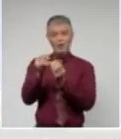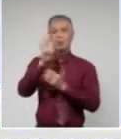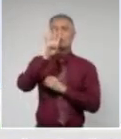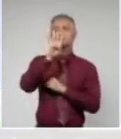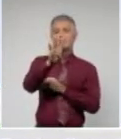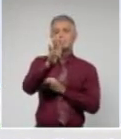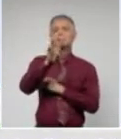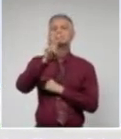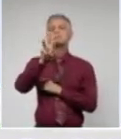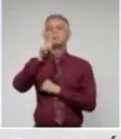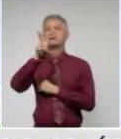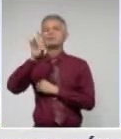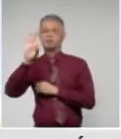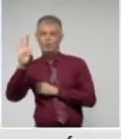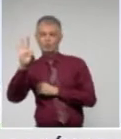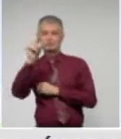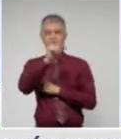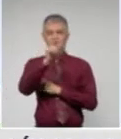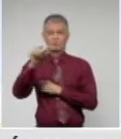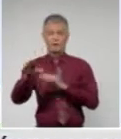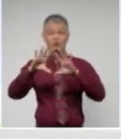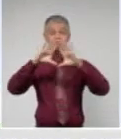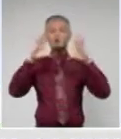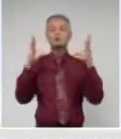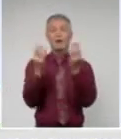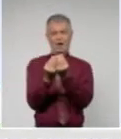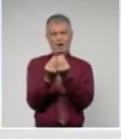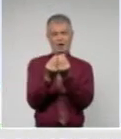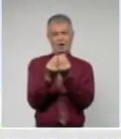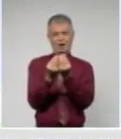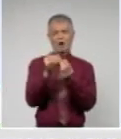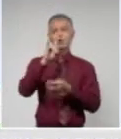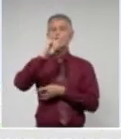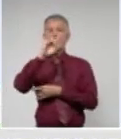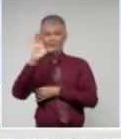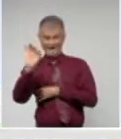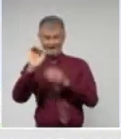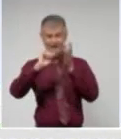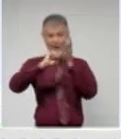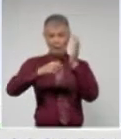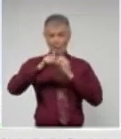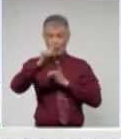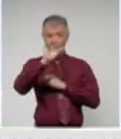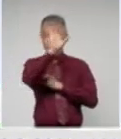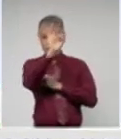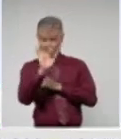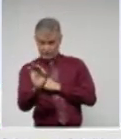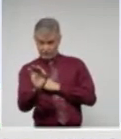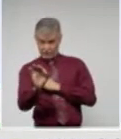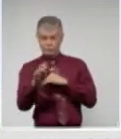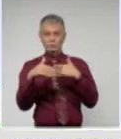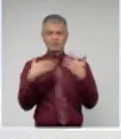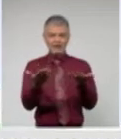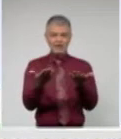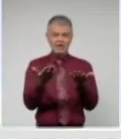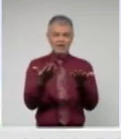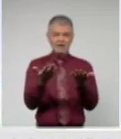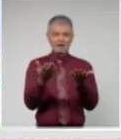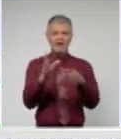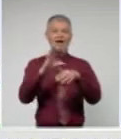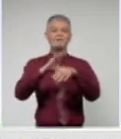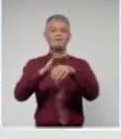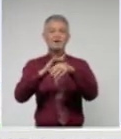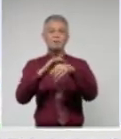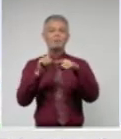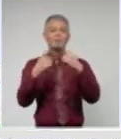7 is yet to be determined. The source of infection in 63 cases reported over